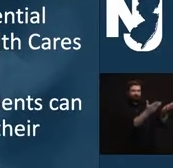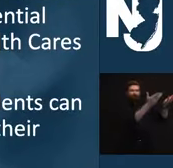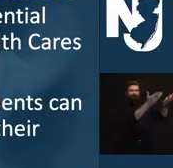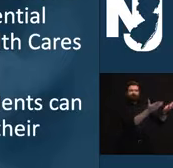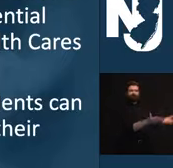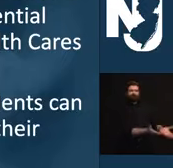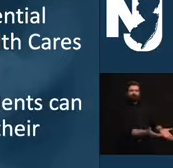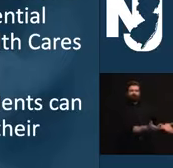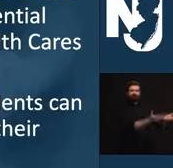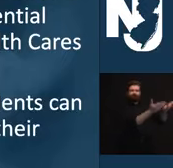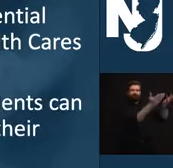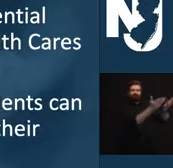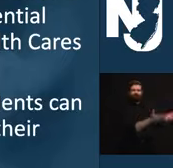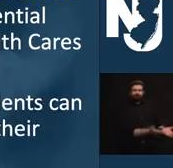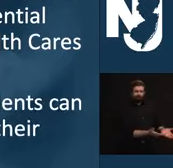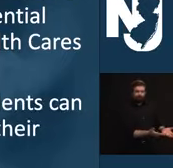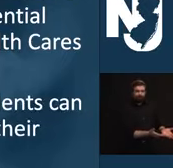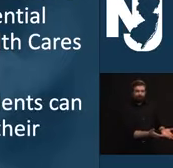1-866-202-HELP. That's